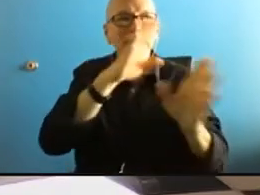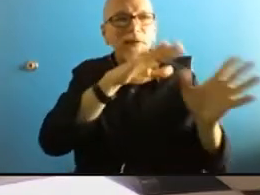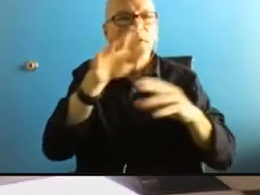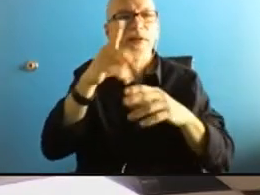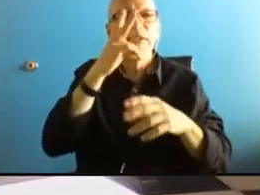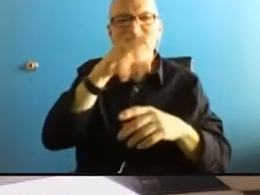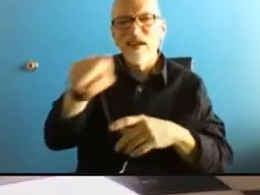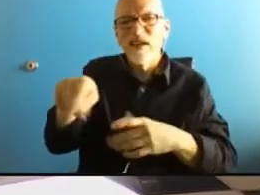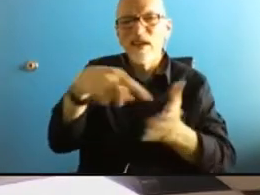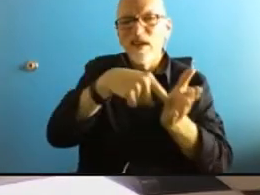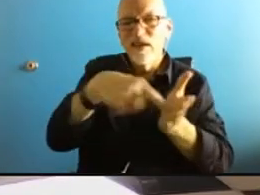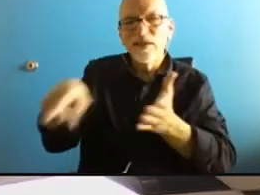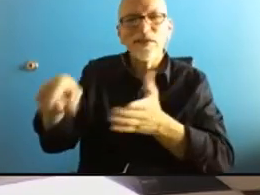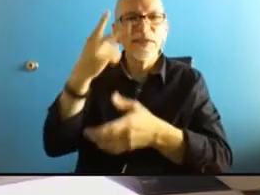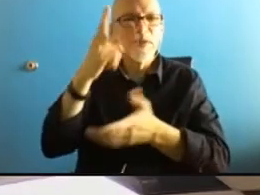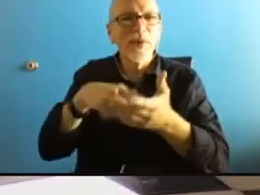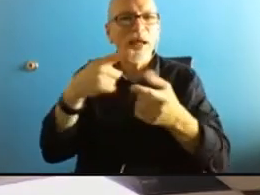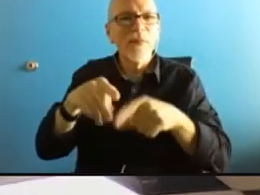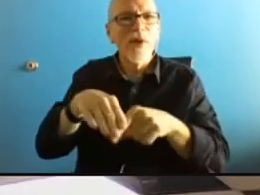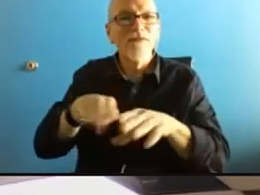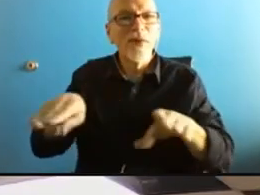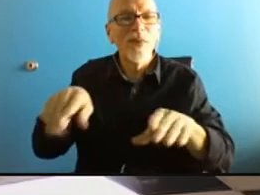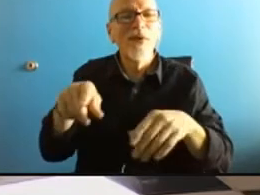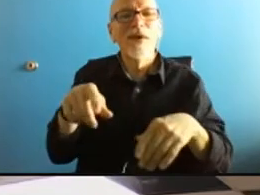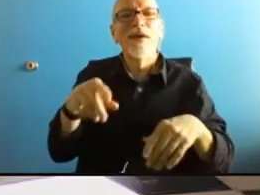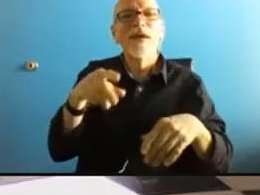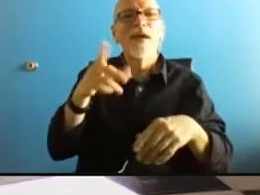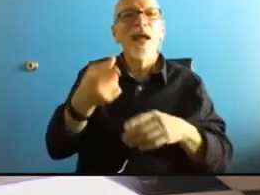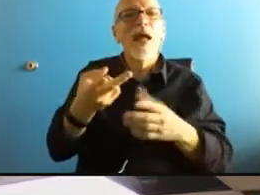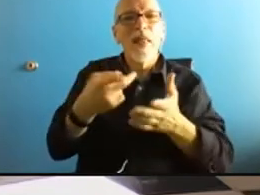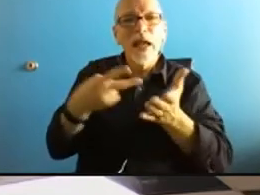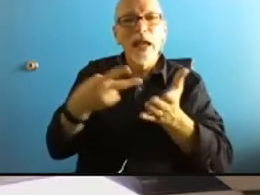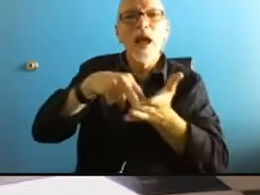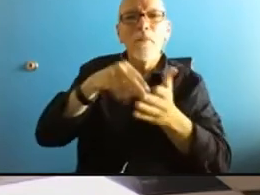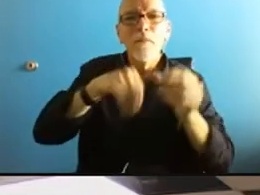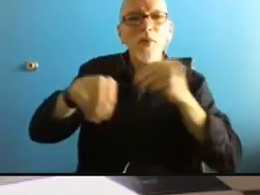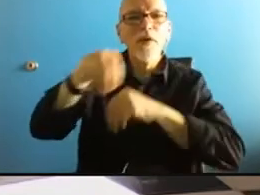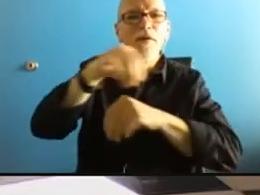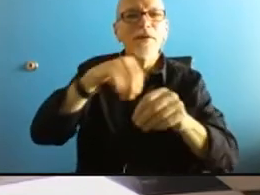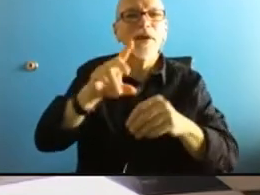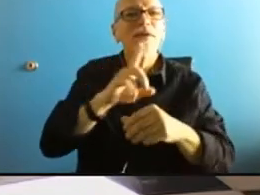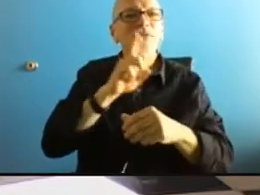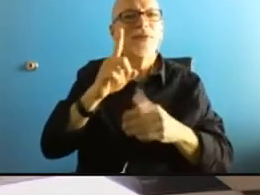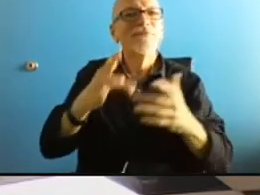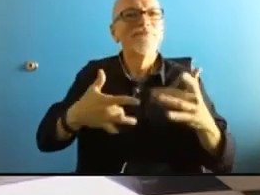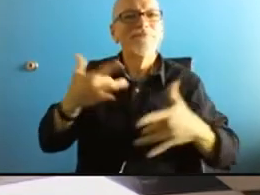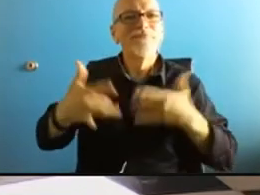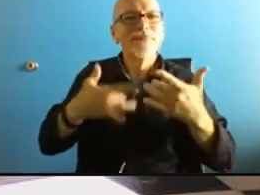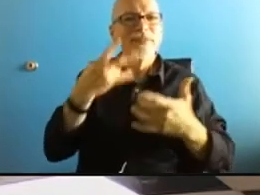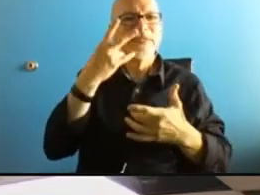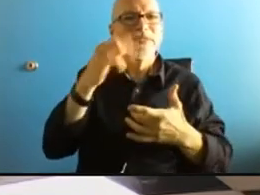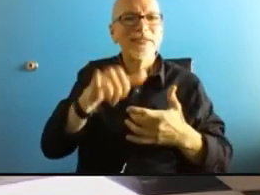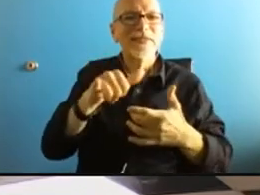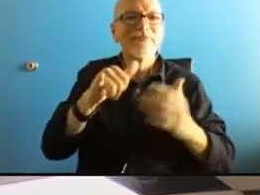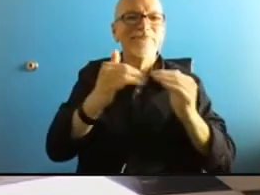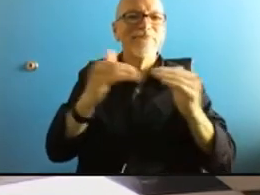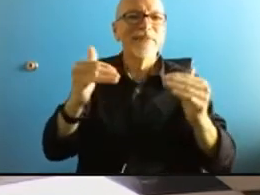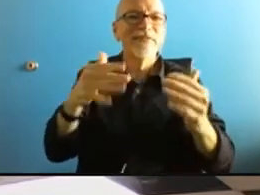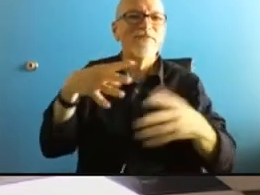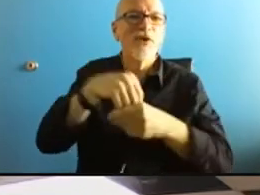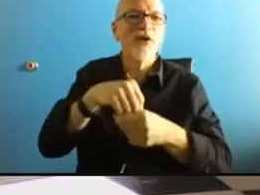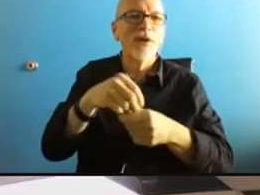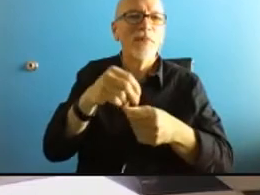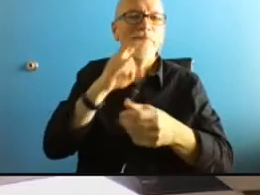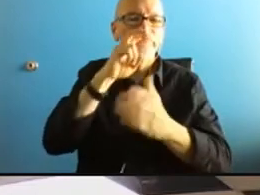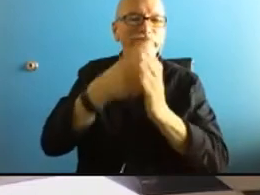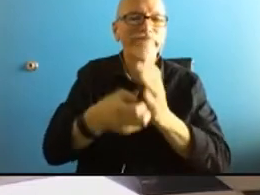something as something's happening on the floor and getting up and moving around. It's really exciting to see this level of involvement and engagement. And I keep